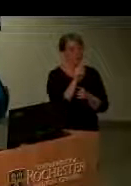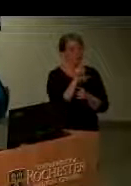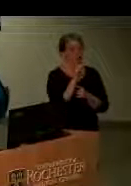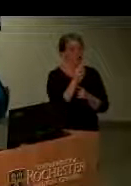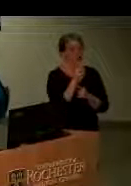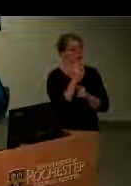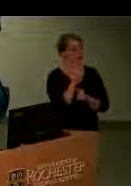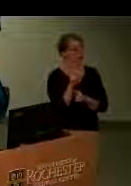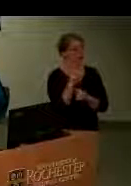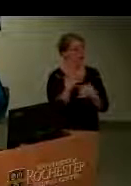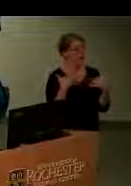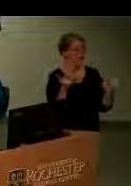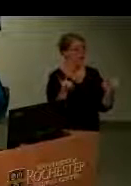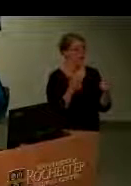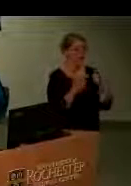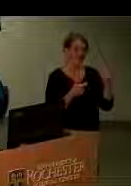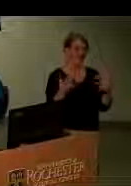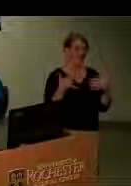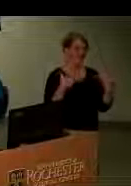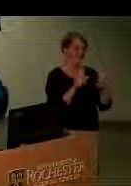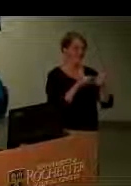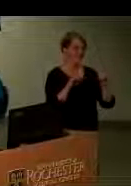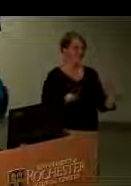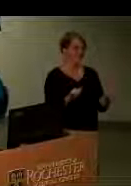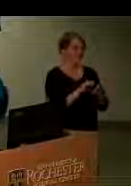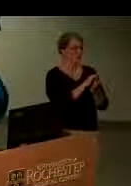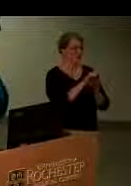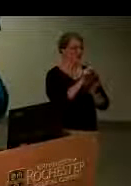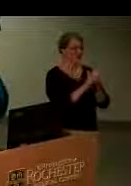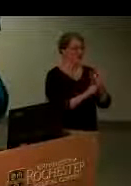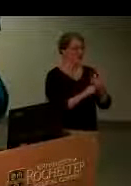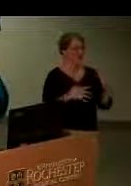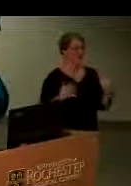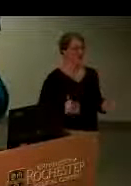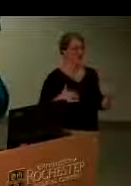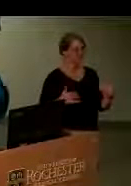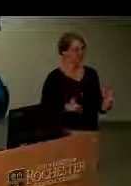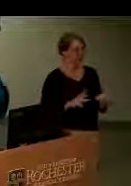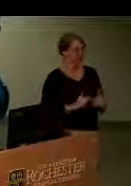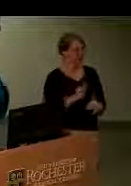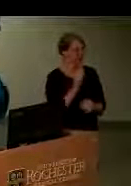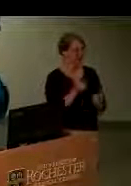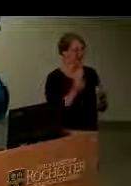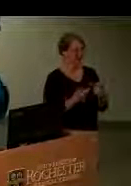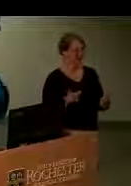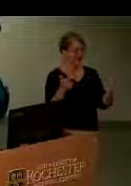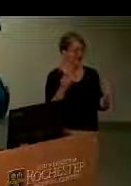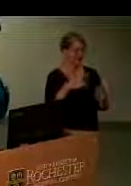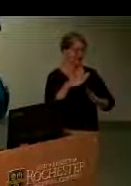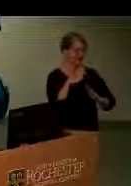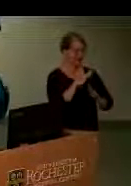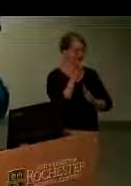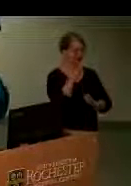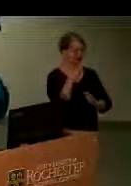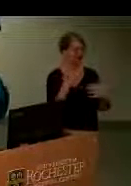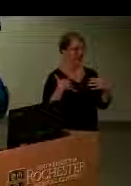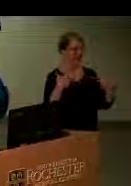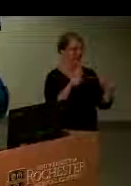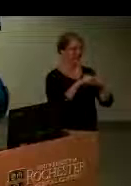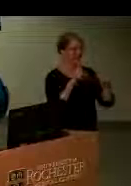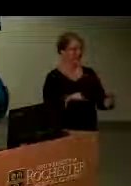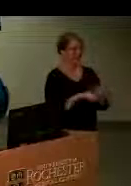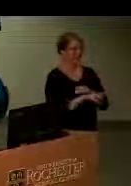system in New York State, I think by far, and one of the largest top 10 health systems in the United